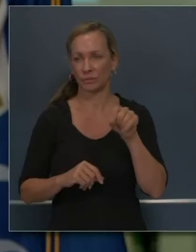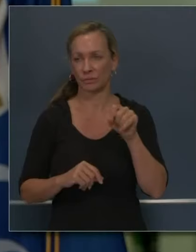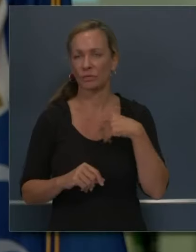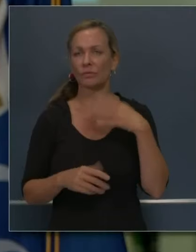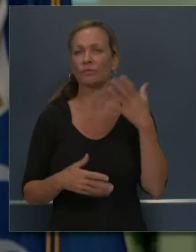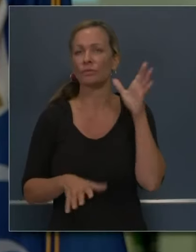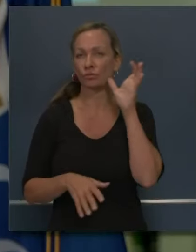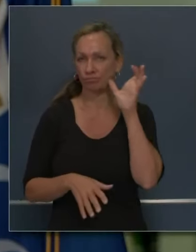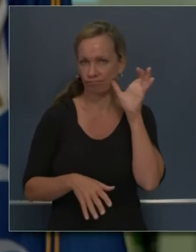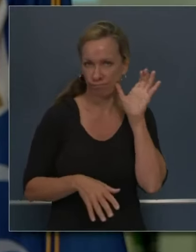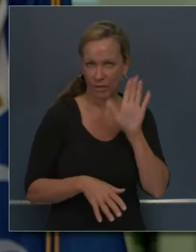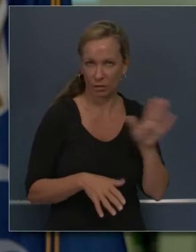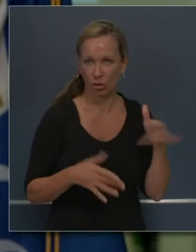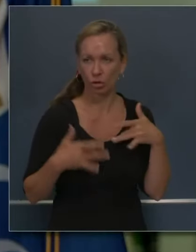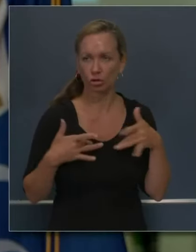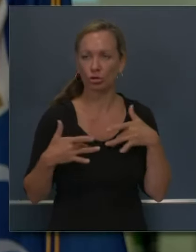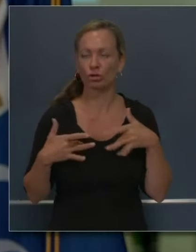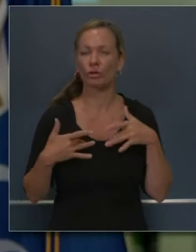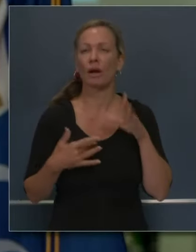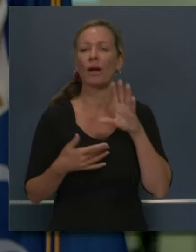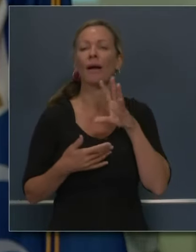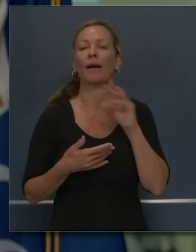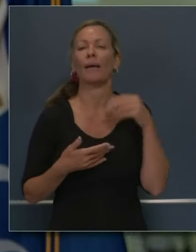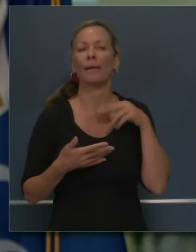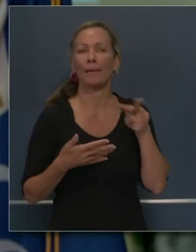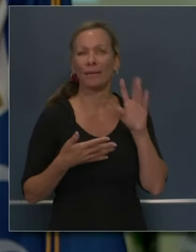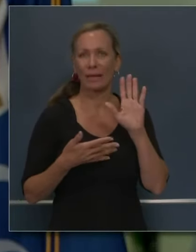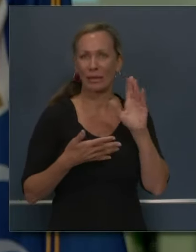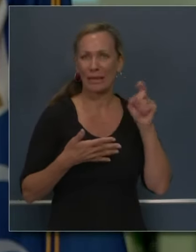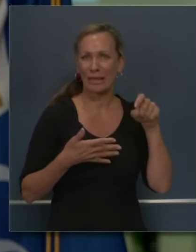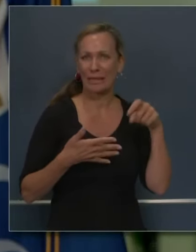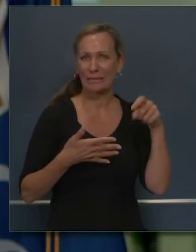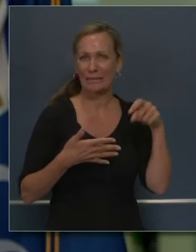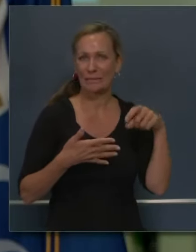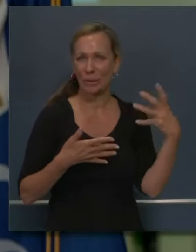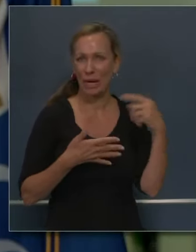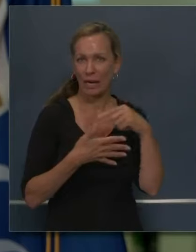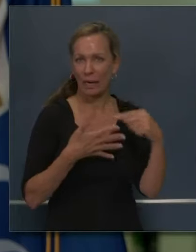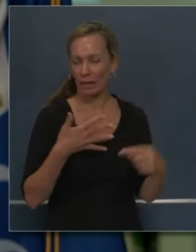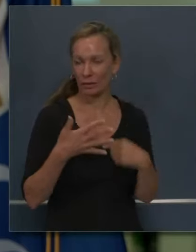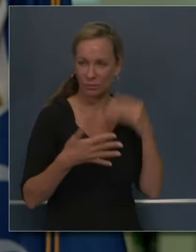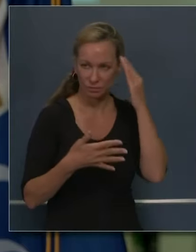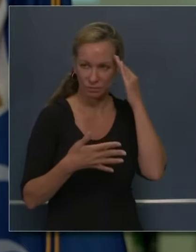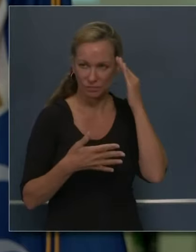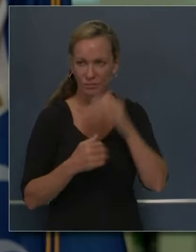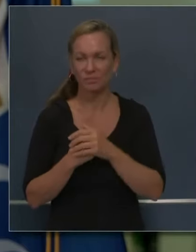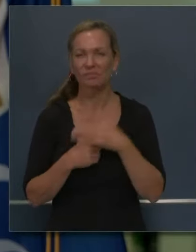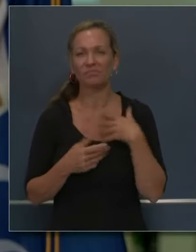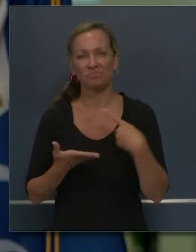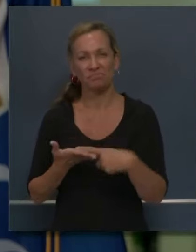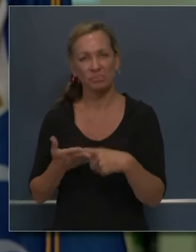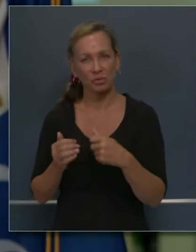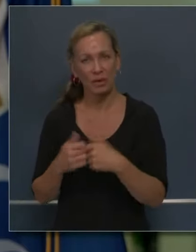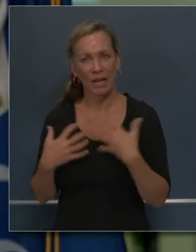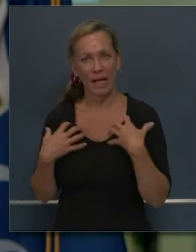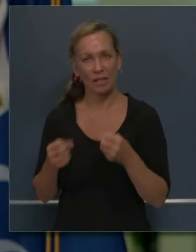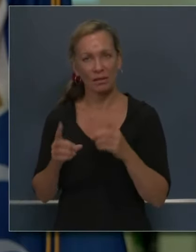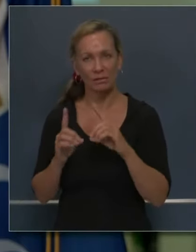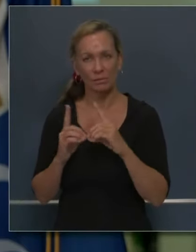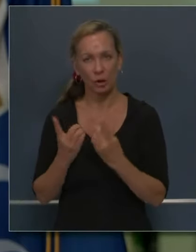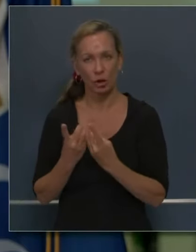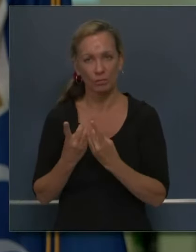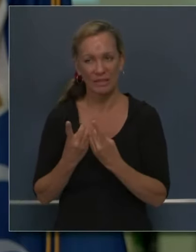critiques, are part and parcel of the conversations that we have advanced with local health officers over the weekend, and they are part of